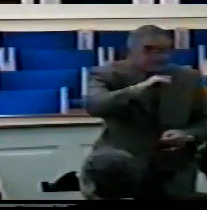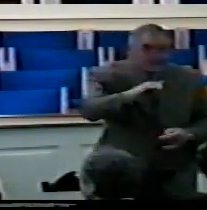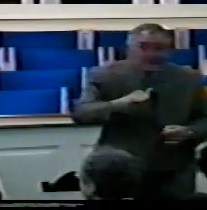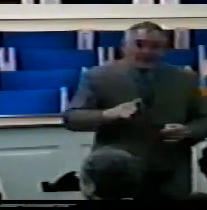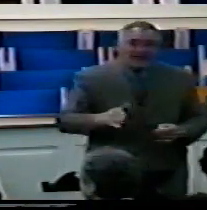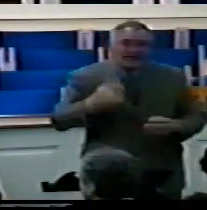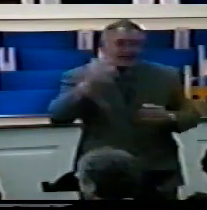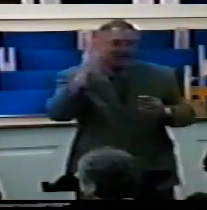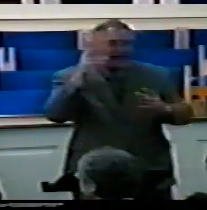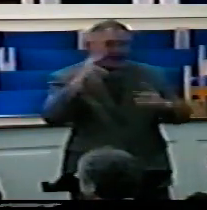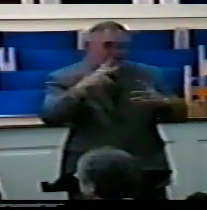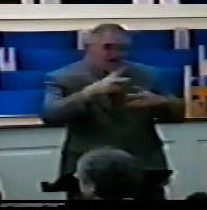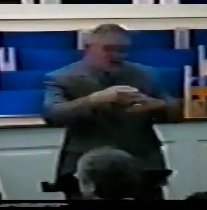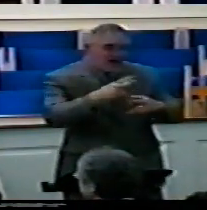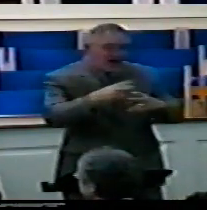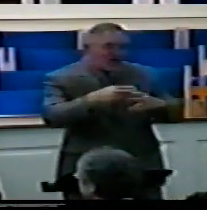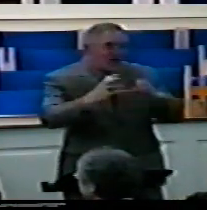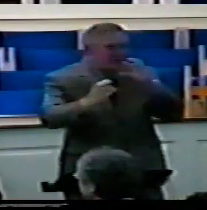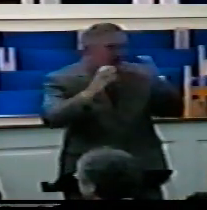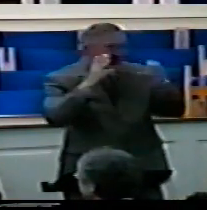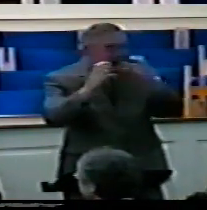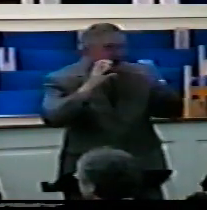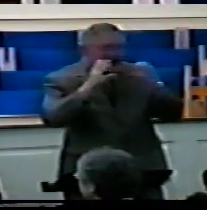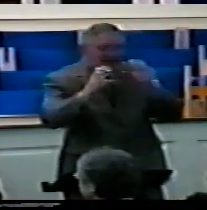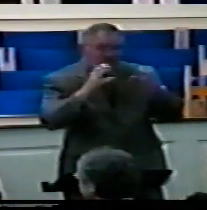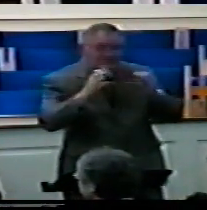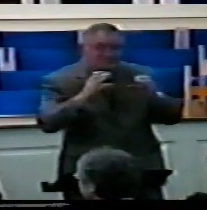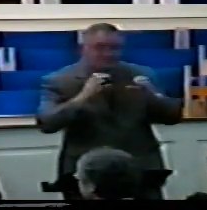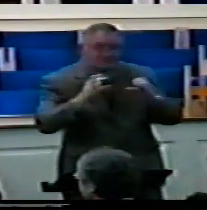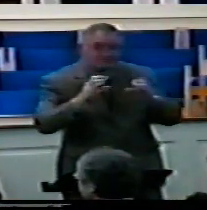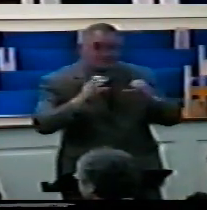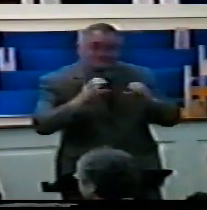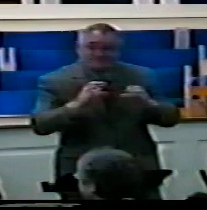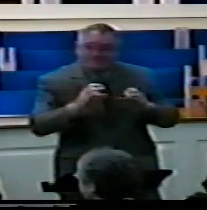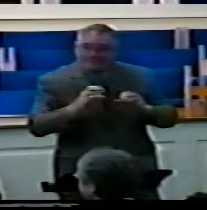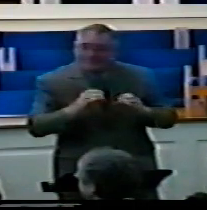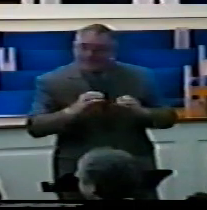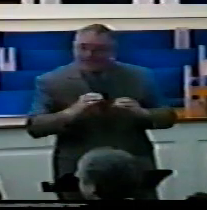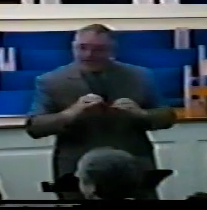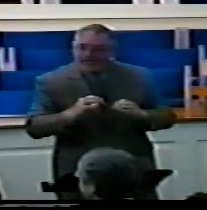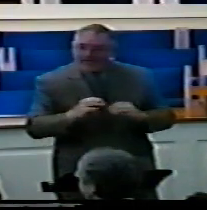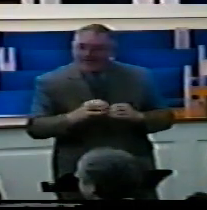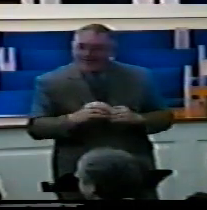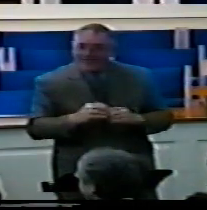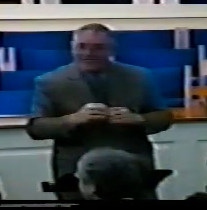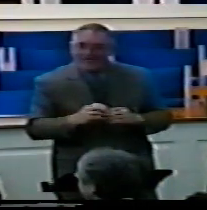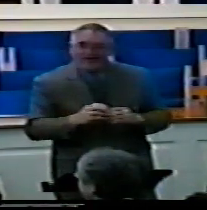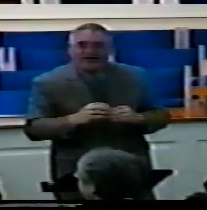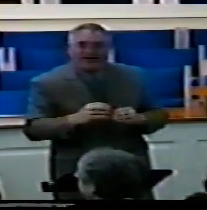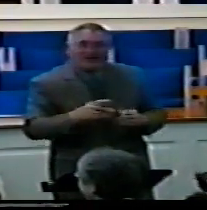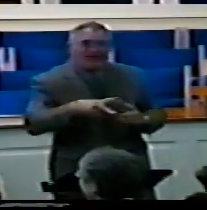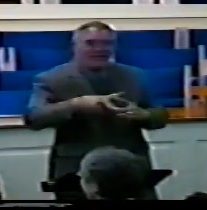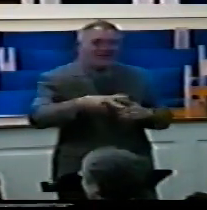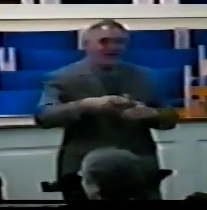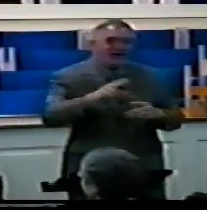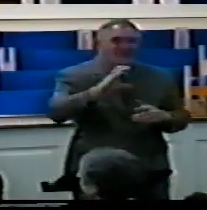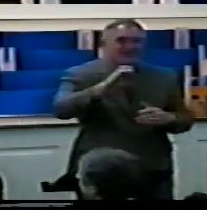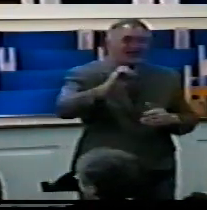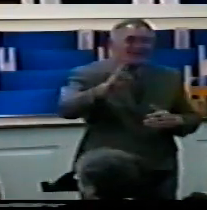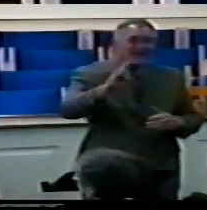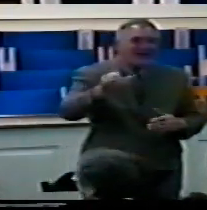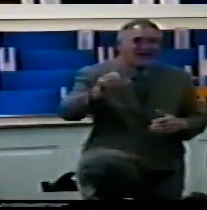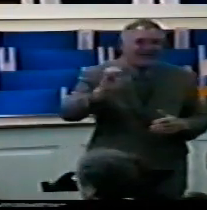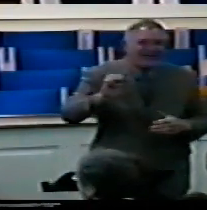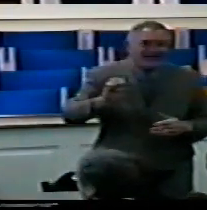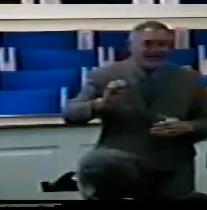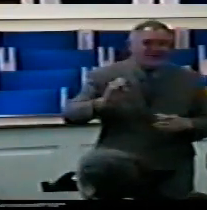the cable to the, whatever you call that thing on the back of the air, the tail of the airplane, amen? What do you call that, brother? You're laughing, amen? The thing